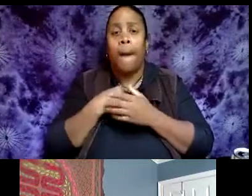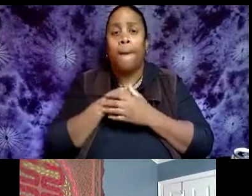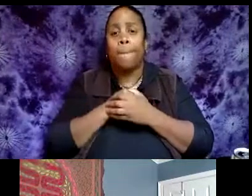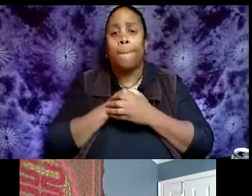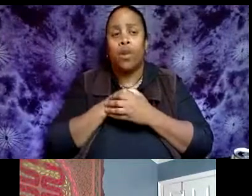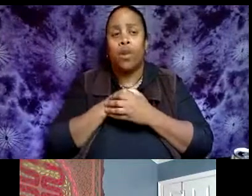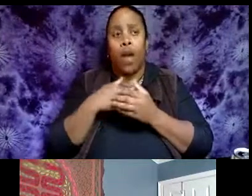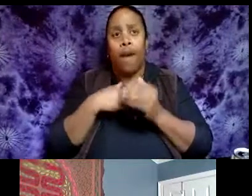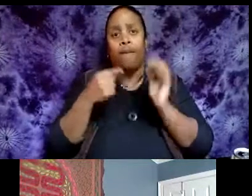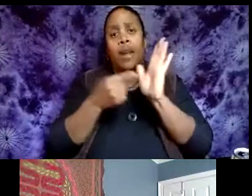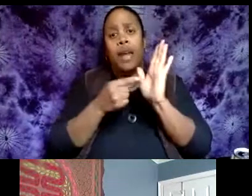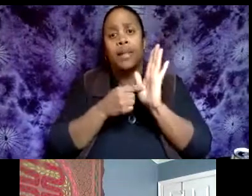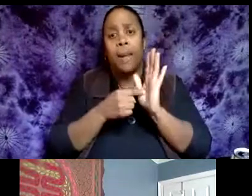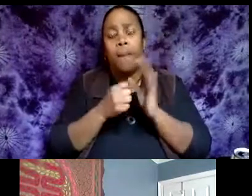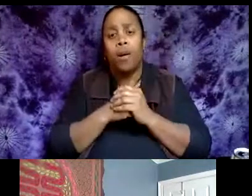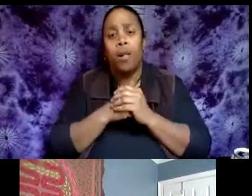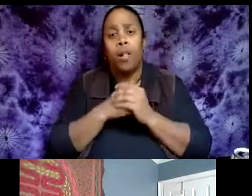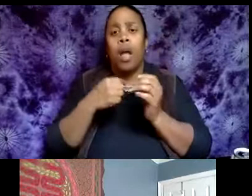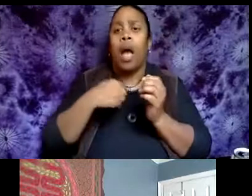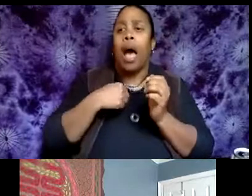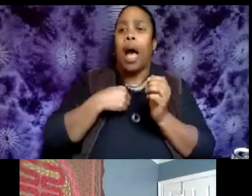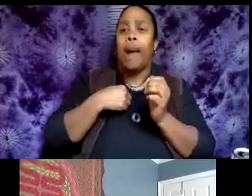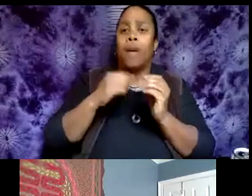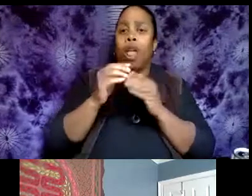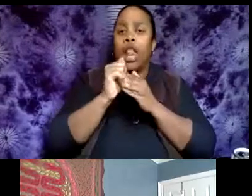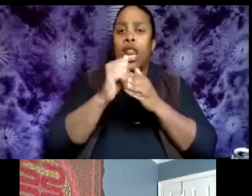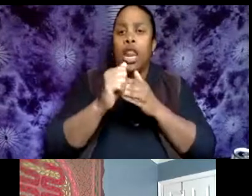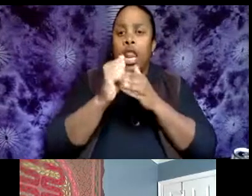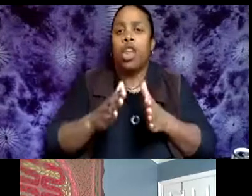example. I'm the leader of me.